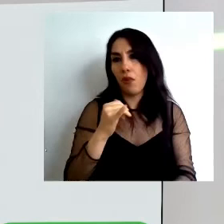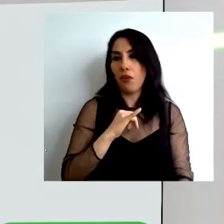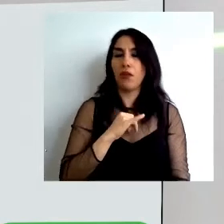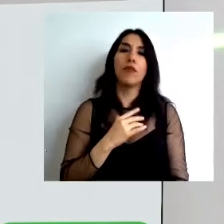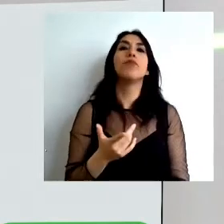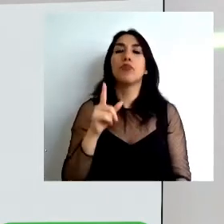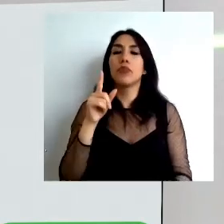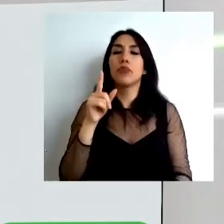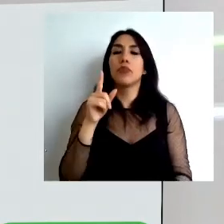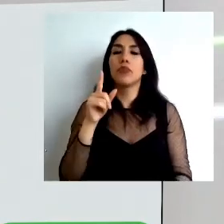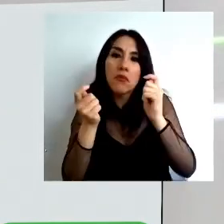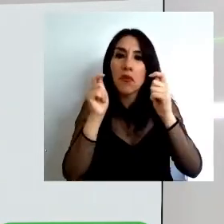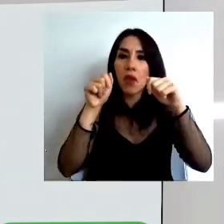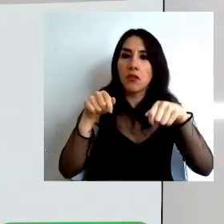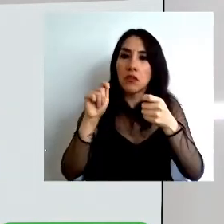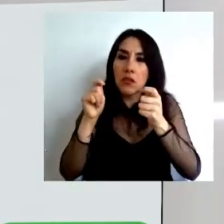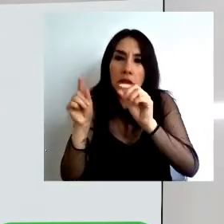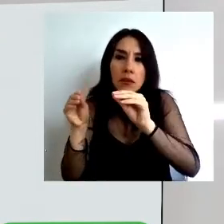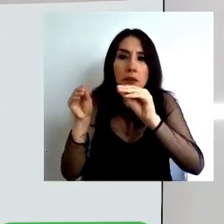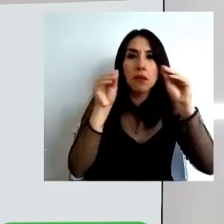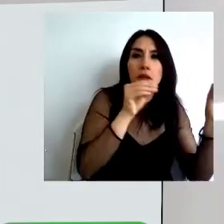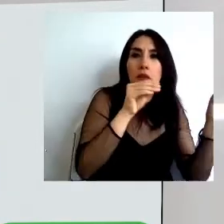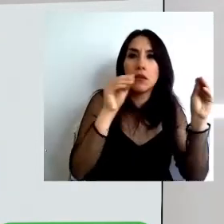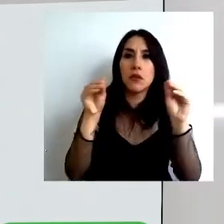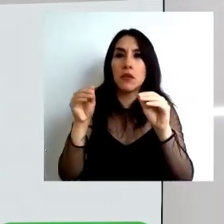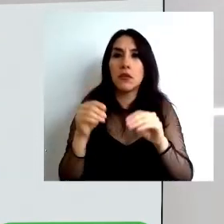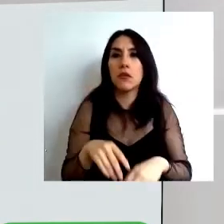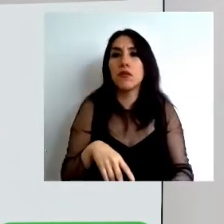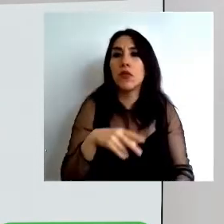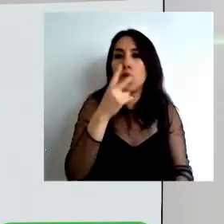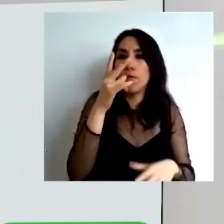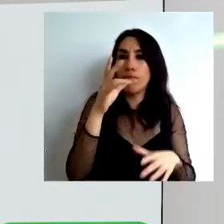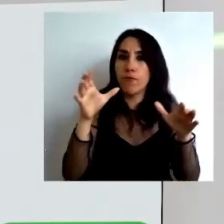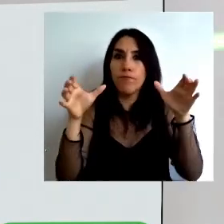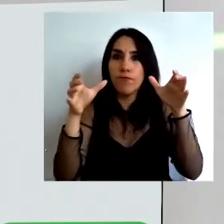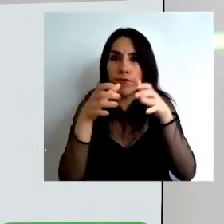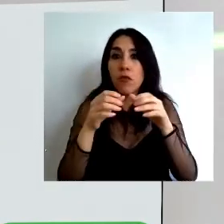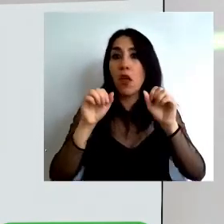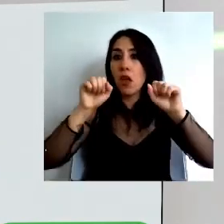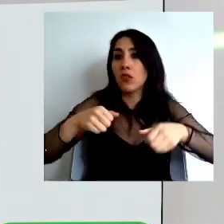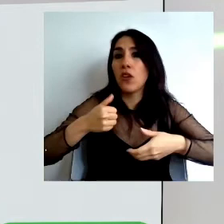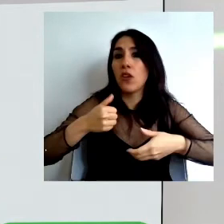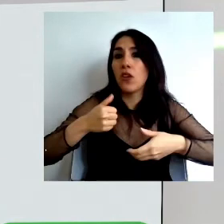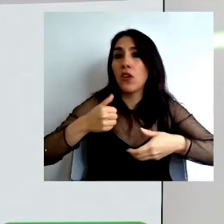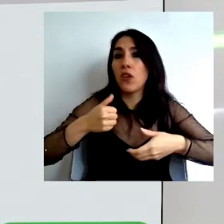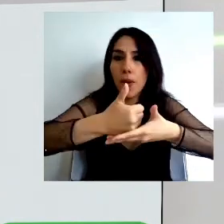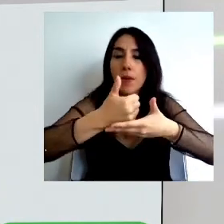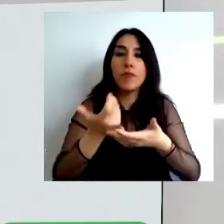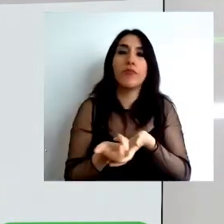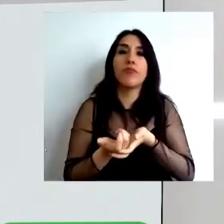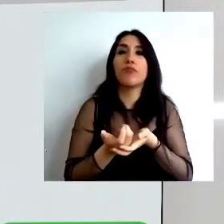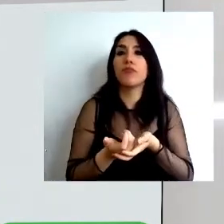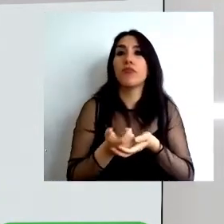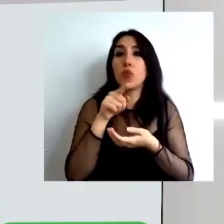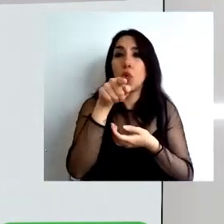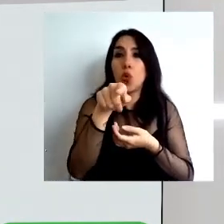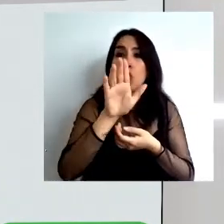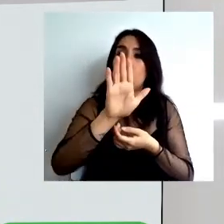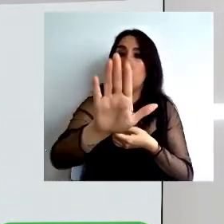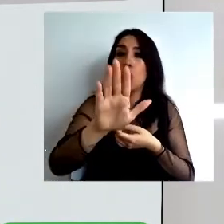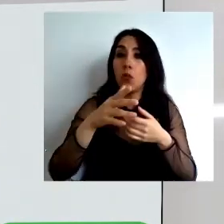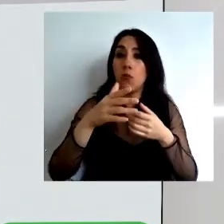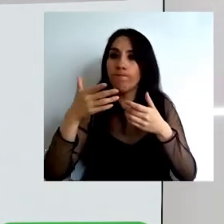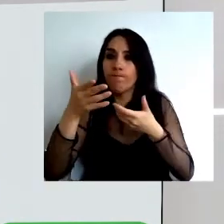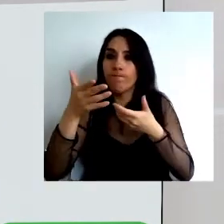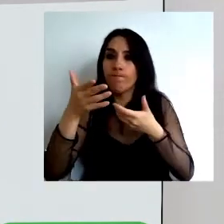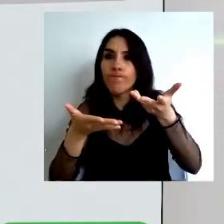partners. So you need to think about all those points, of course, and ensure that you have the right organizational